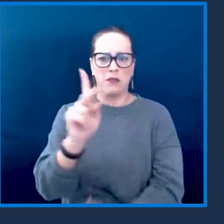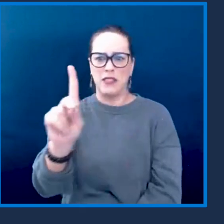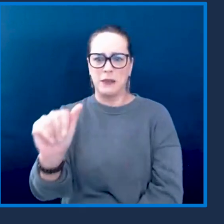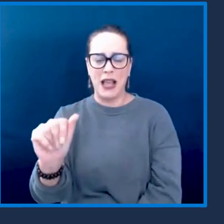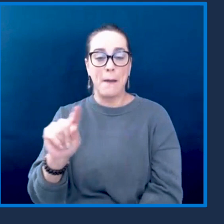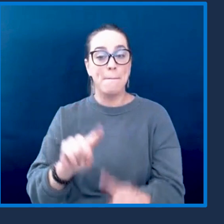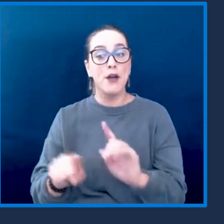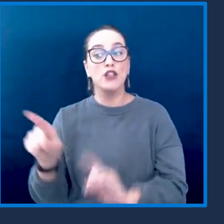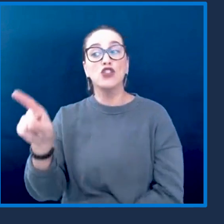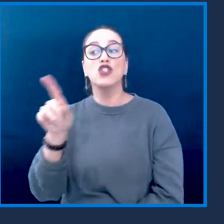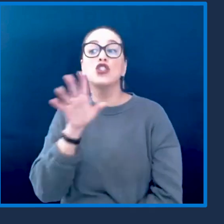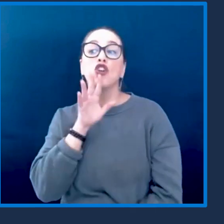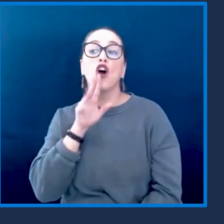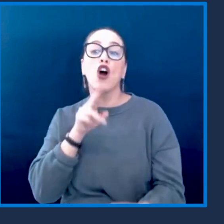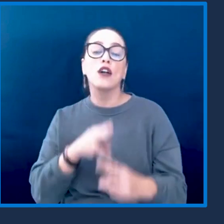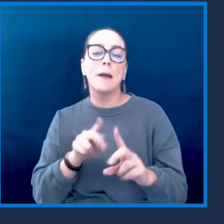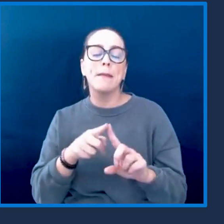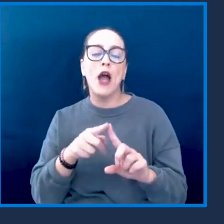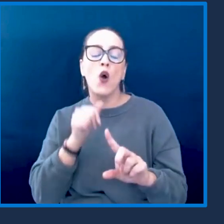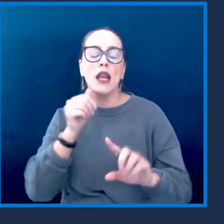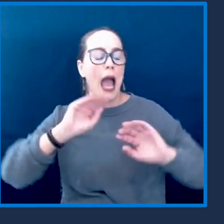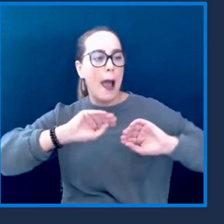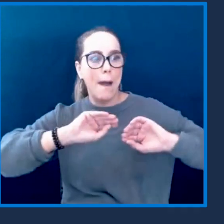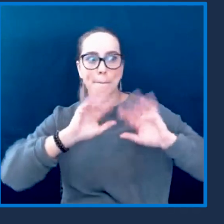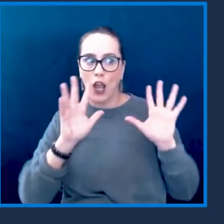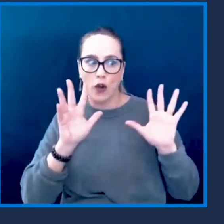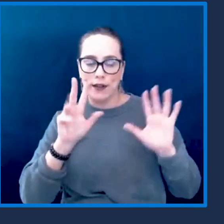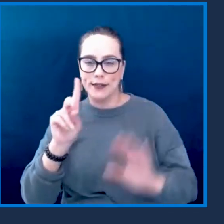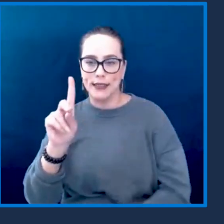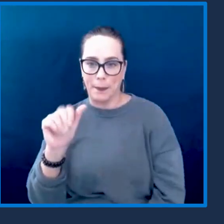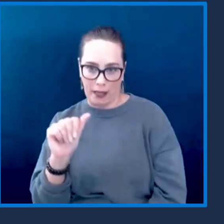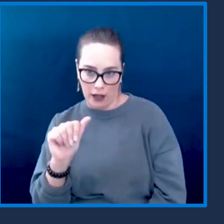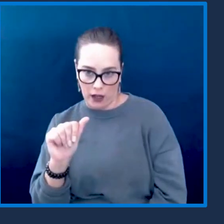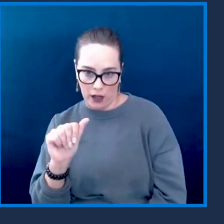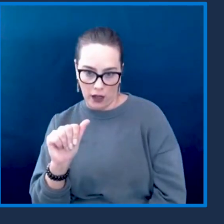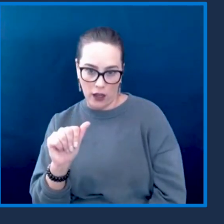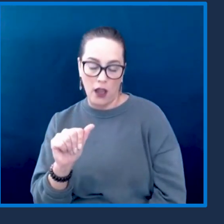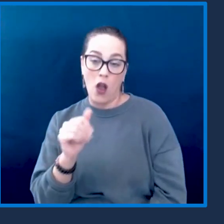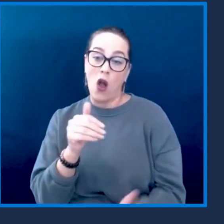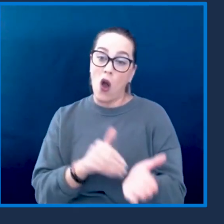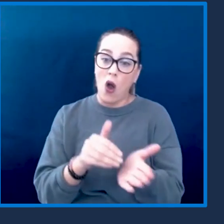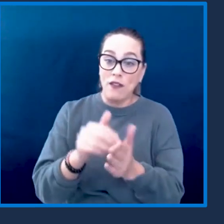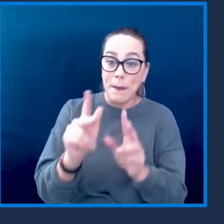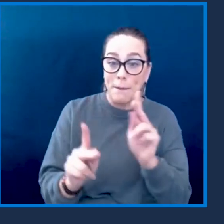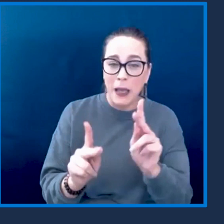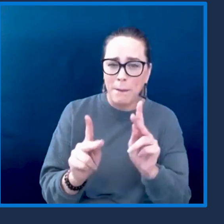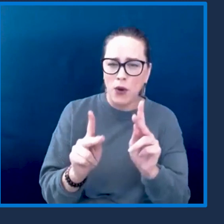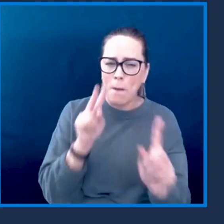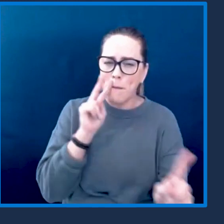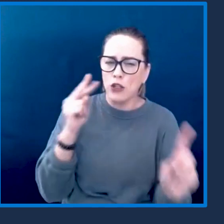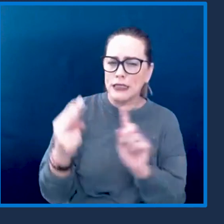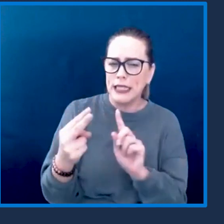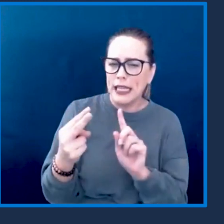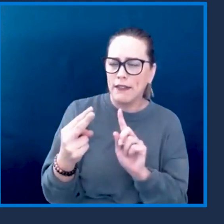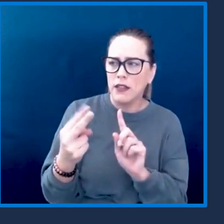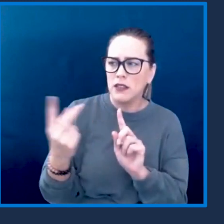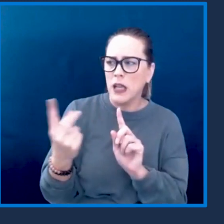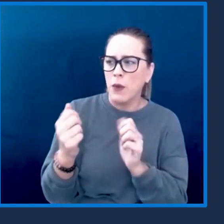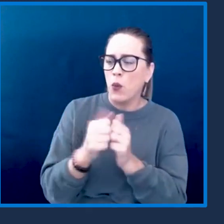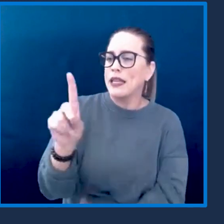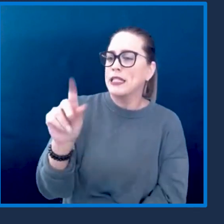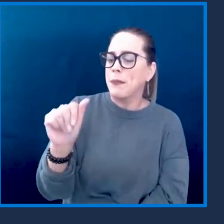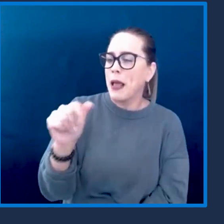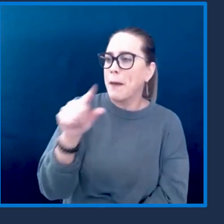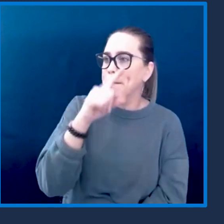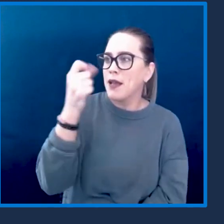non-apparent disabilities and how oftentimes people perceive somebody with a disability because they use a wheelchair, or maybe they're